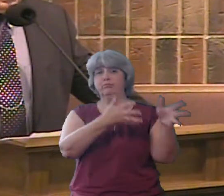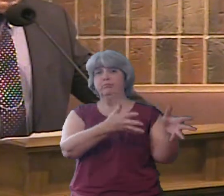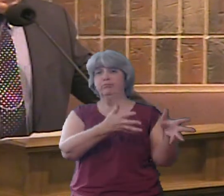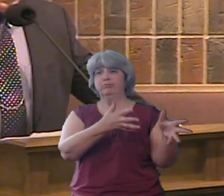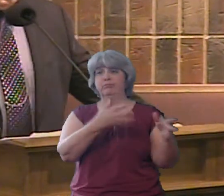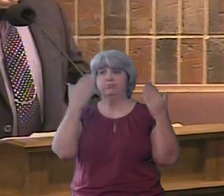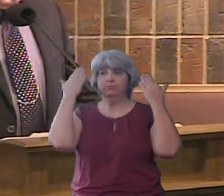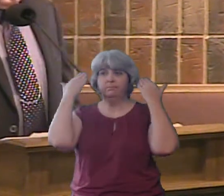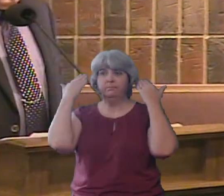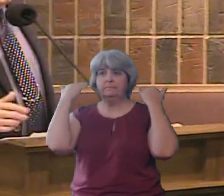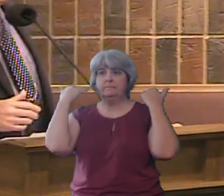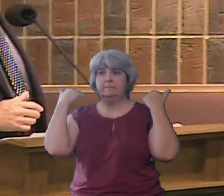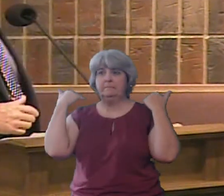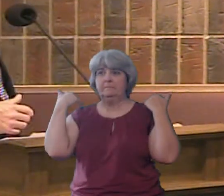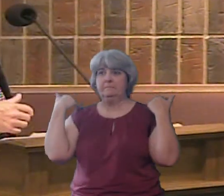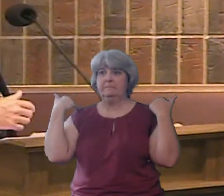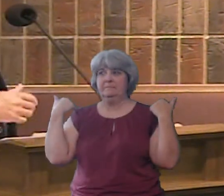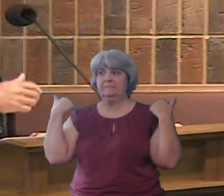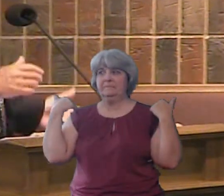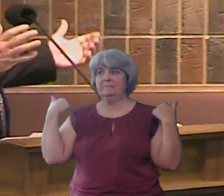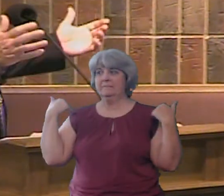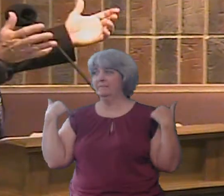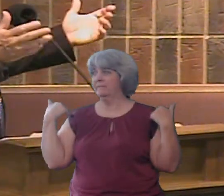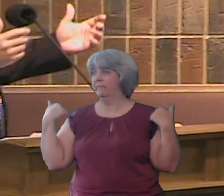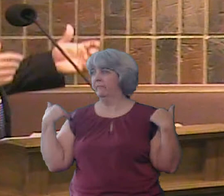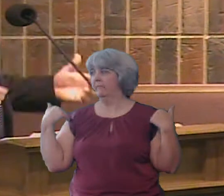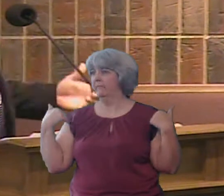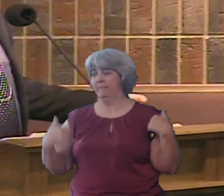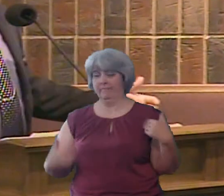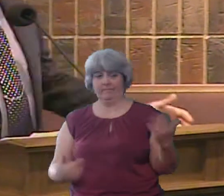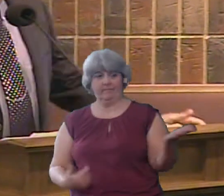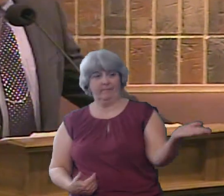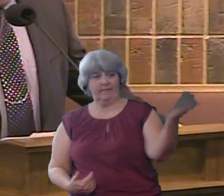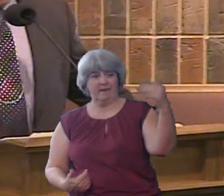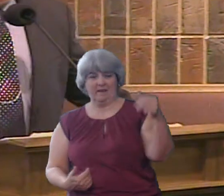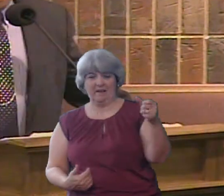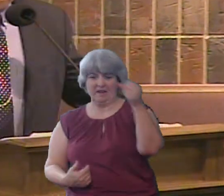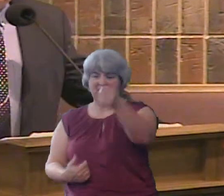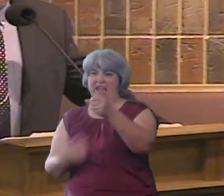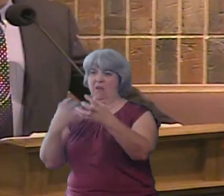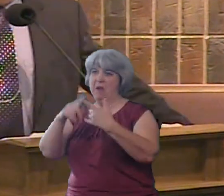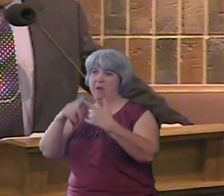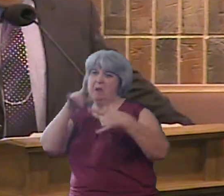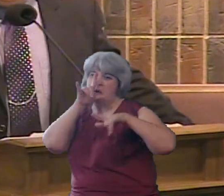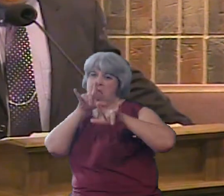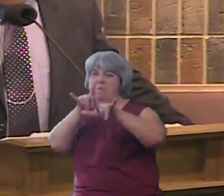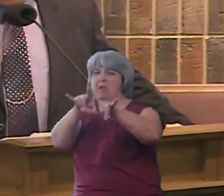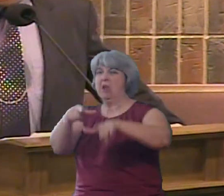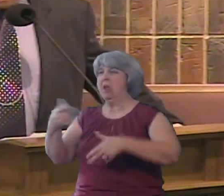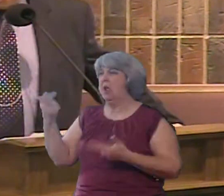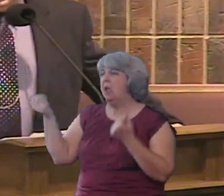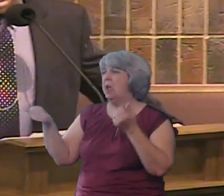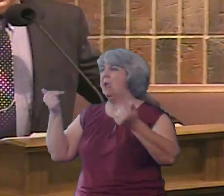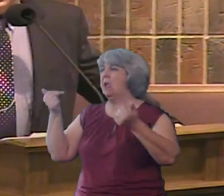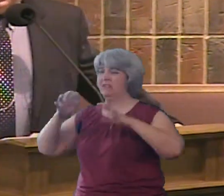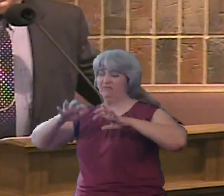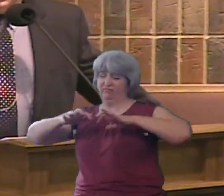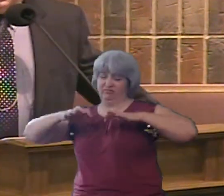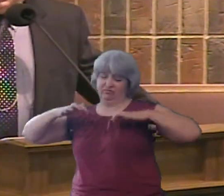they've brought him in for sport in an assembly where the Philistines have gathered to make fun of him in a very large